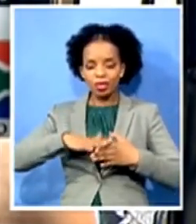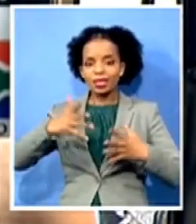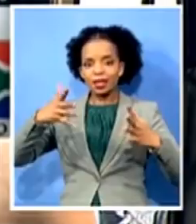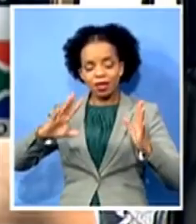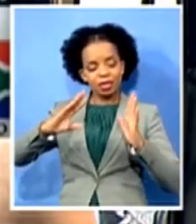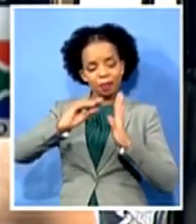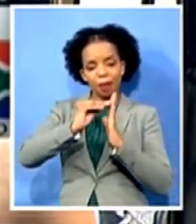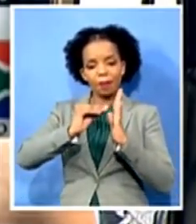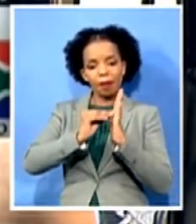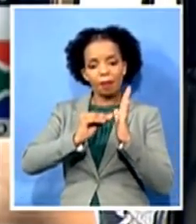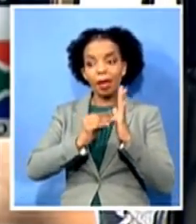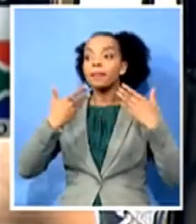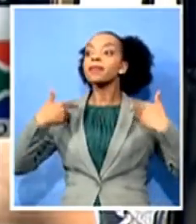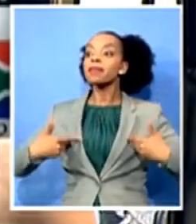asked,